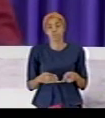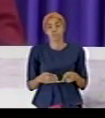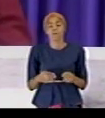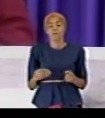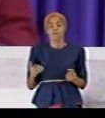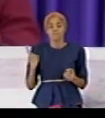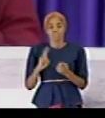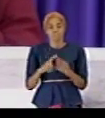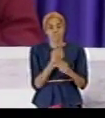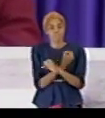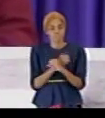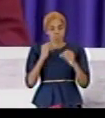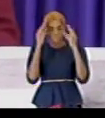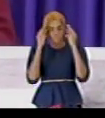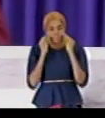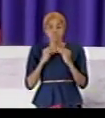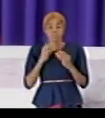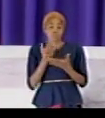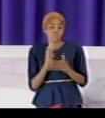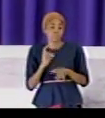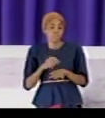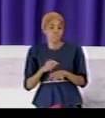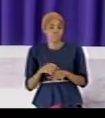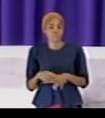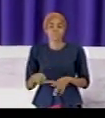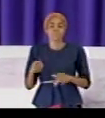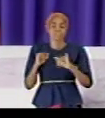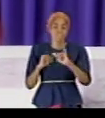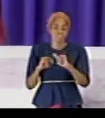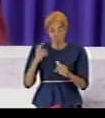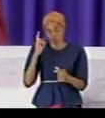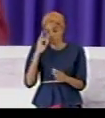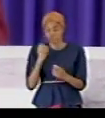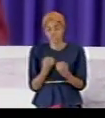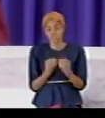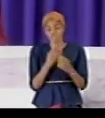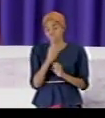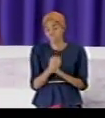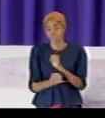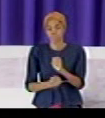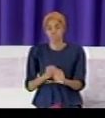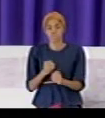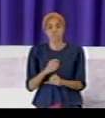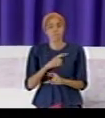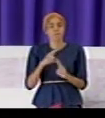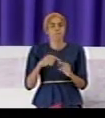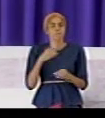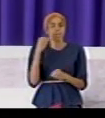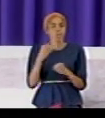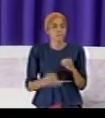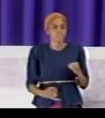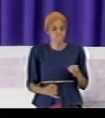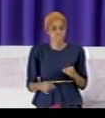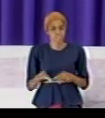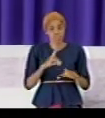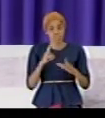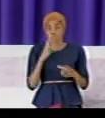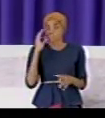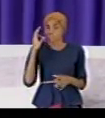with them. When last did you preach to a soul? Another opportunity of global crusade is coming